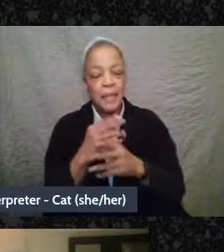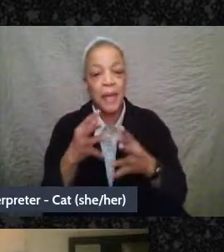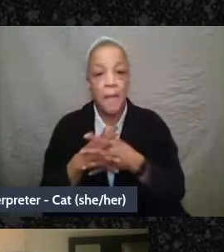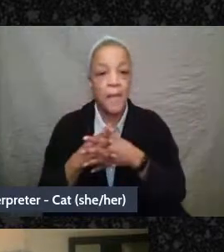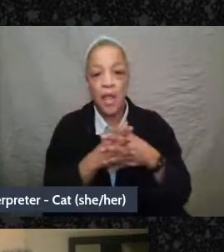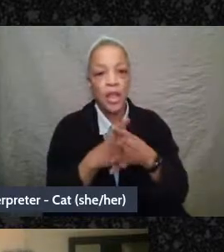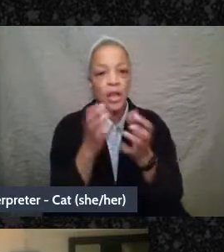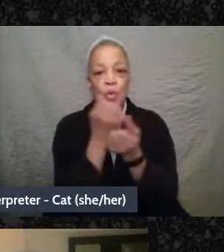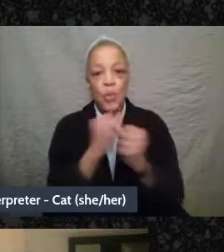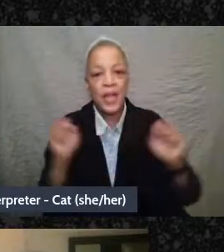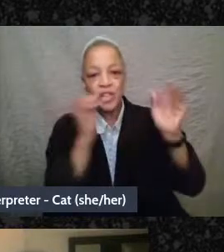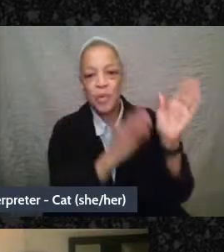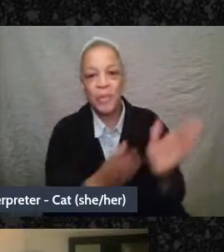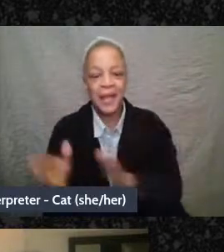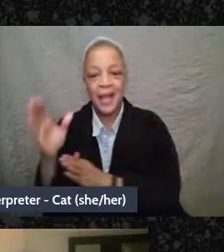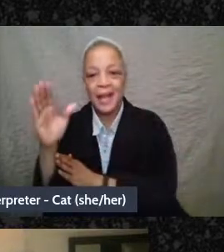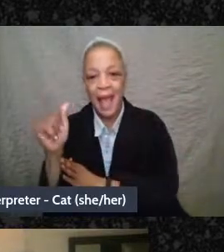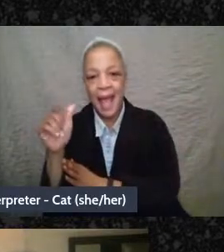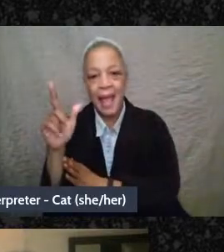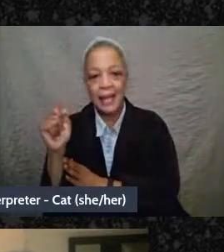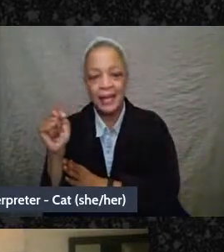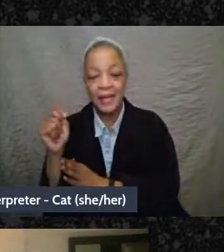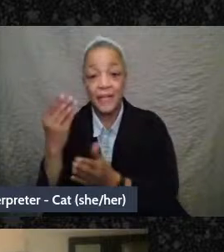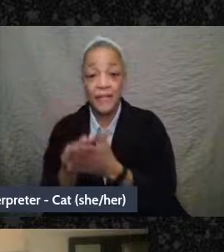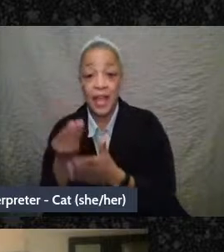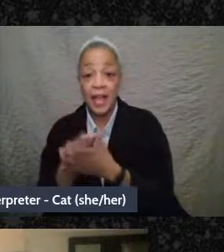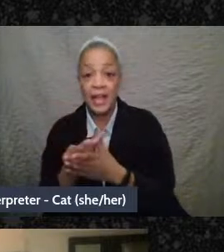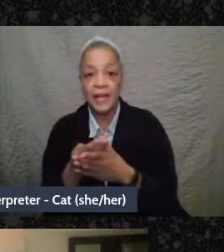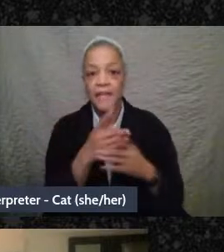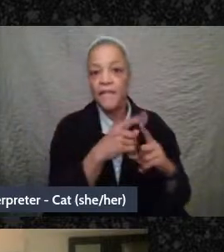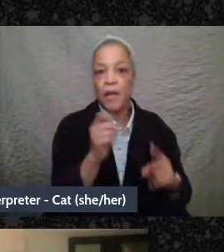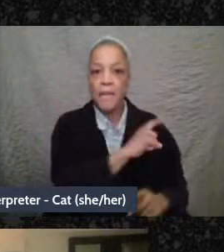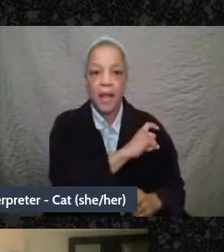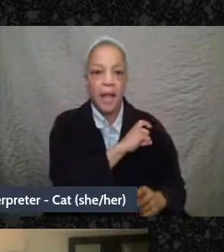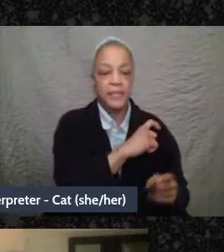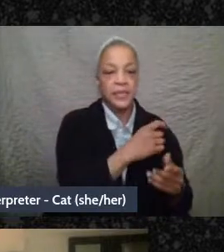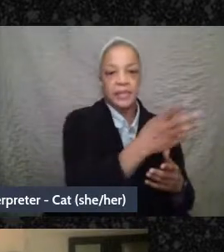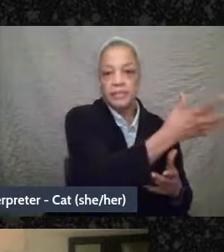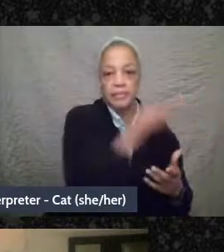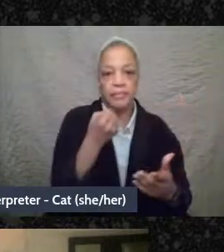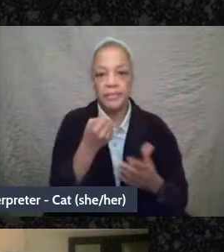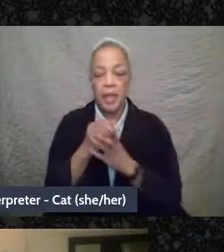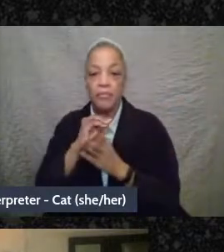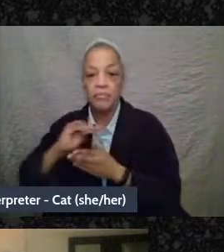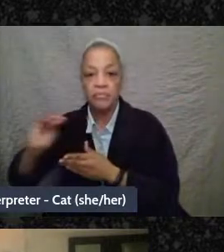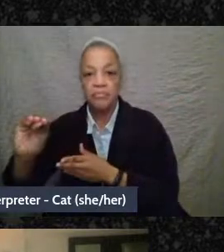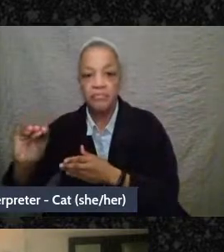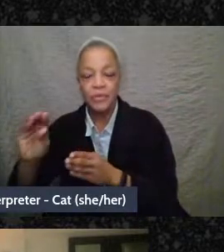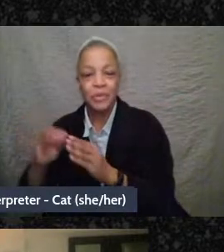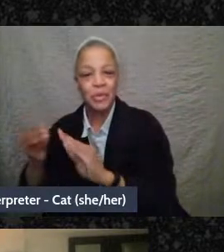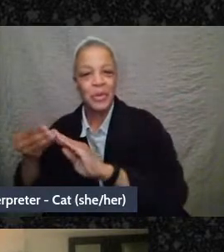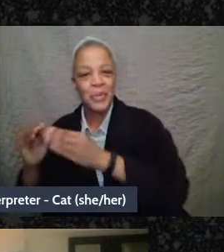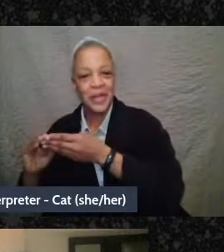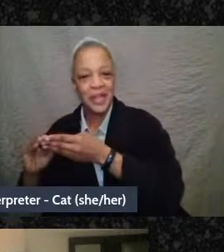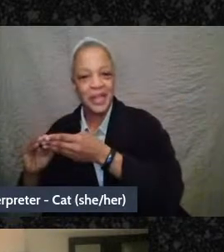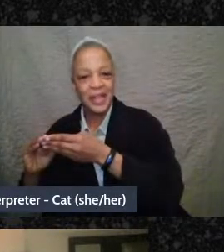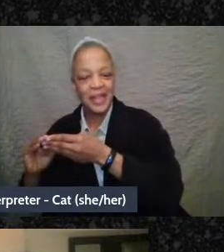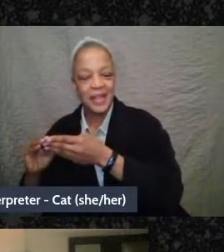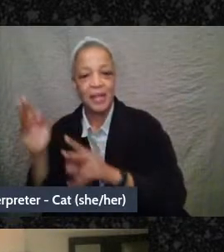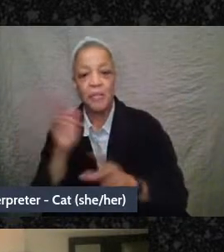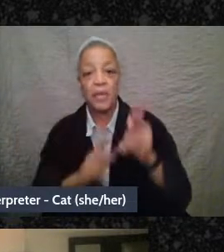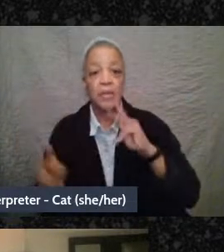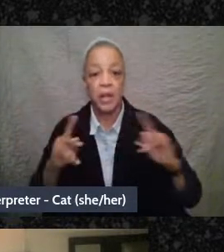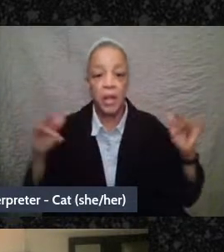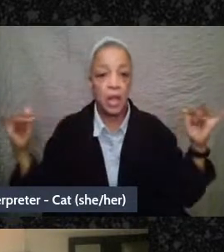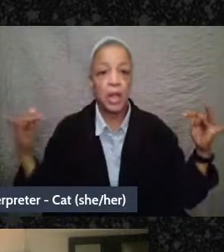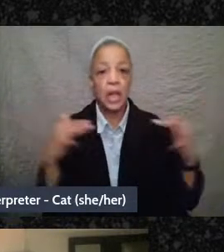Act funds out of the hands of cops and into communities' hands, that people are coming together